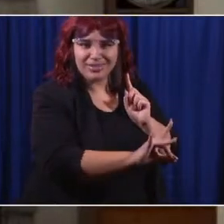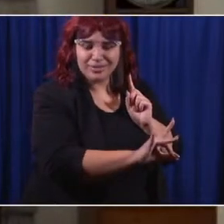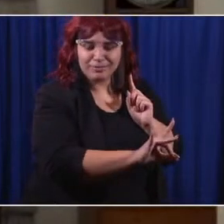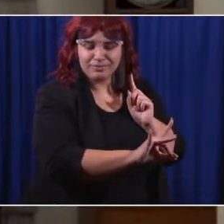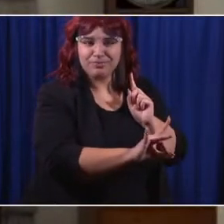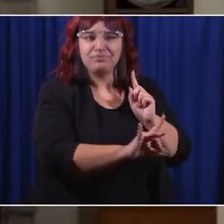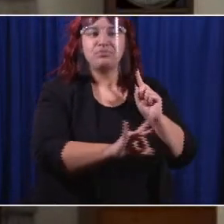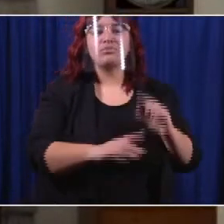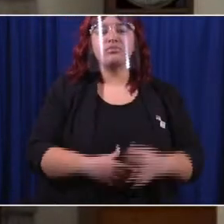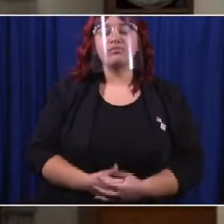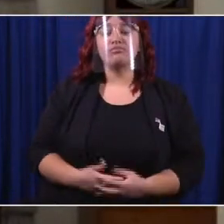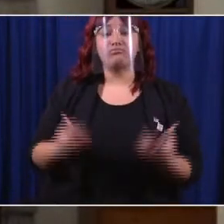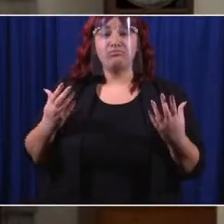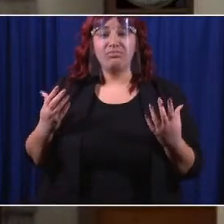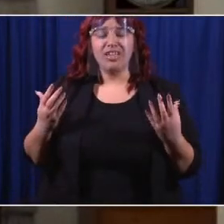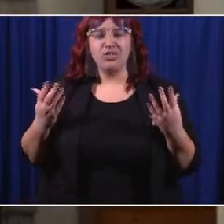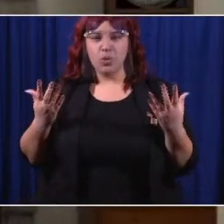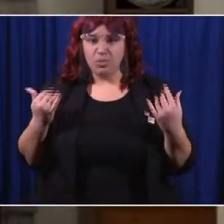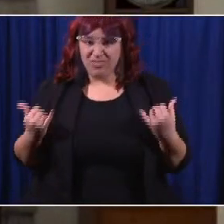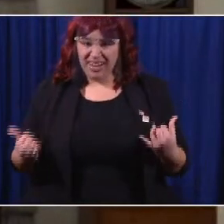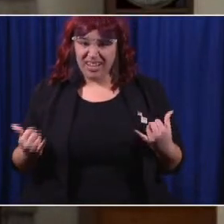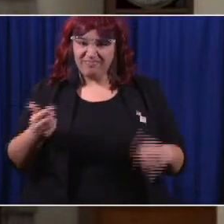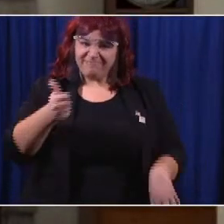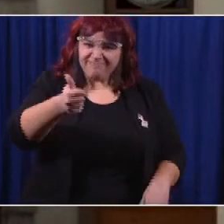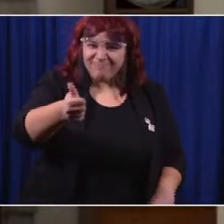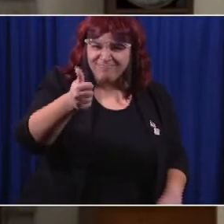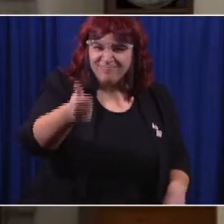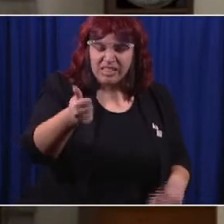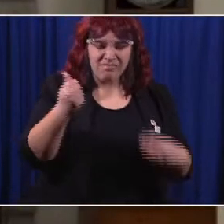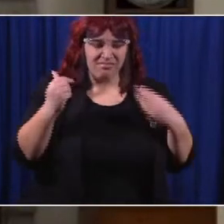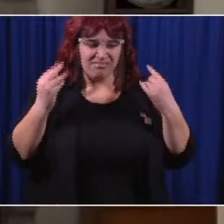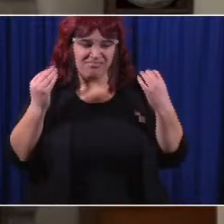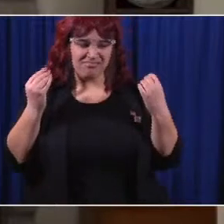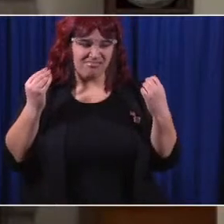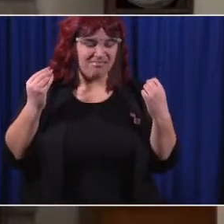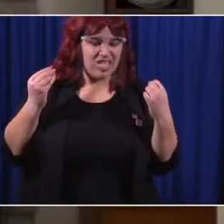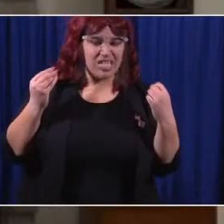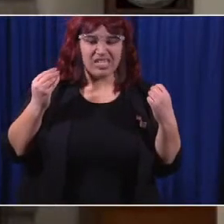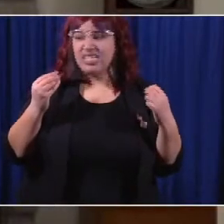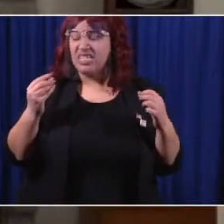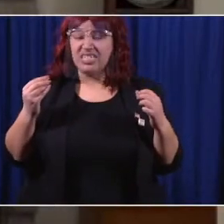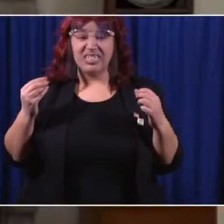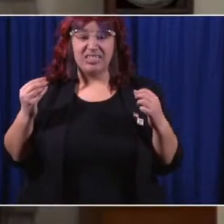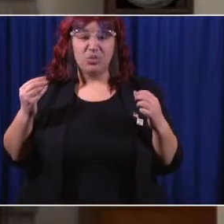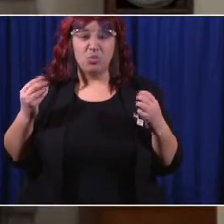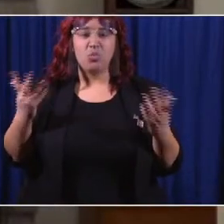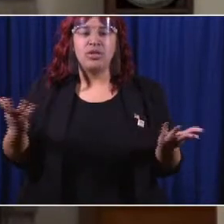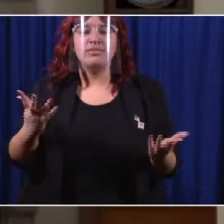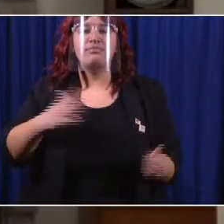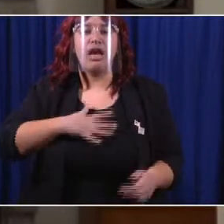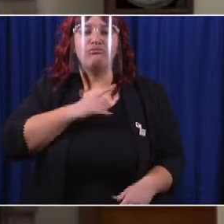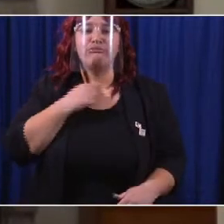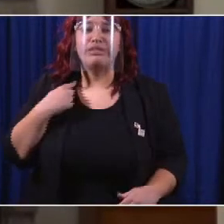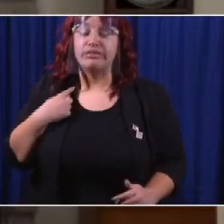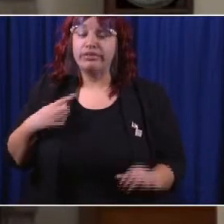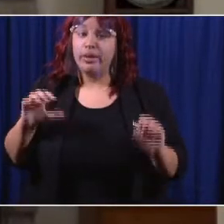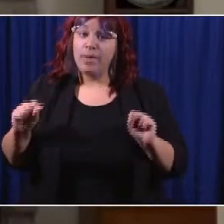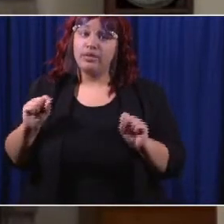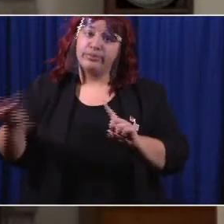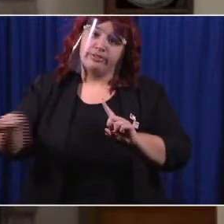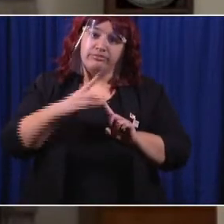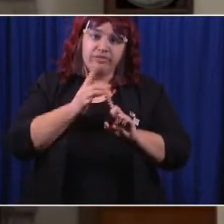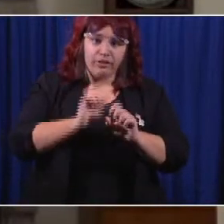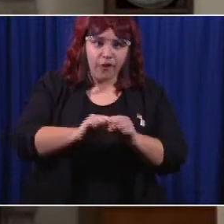what risk there is that you might run into someone with COVID, this is a